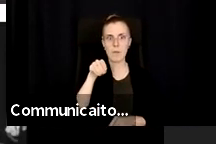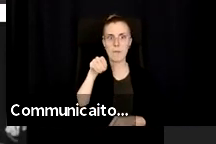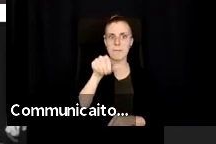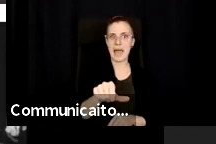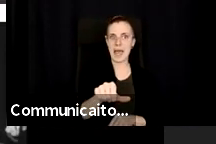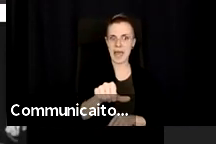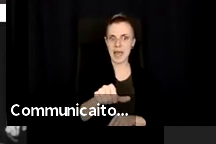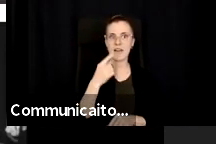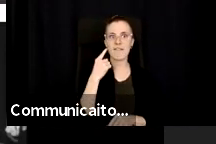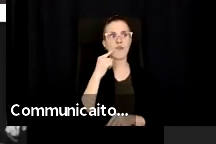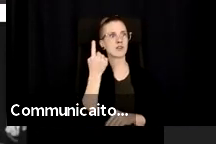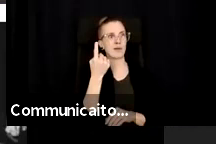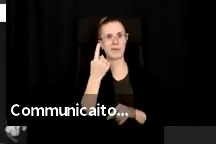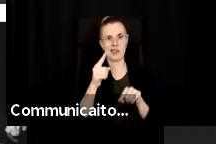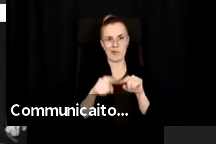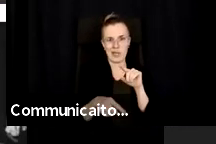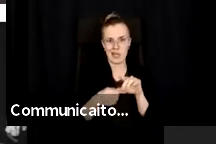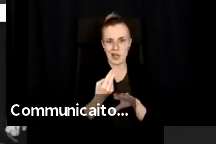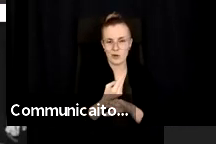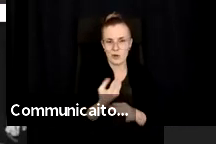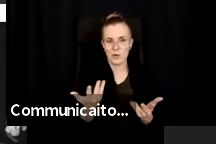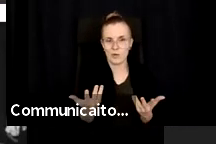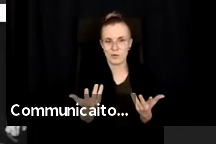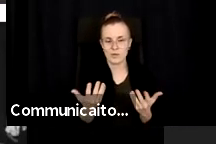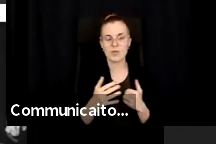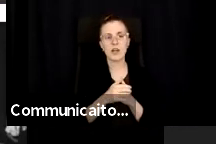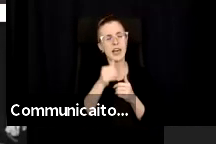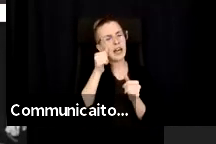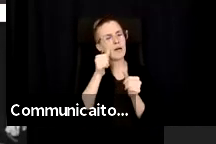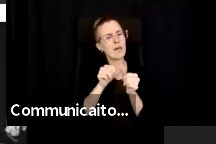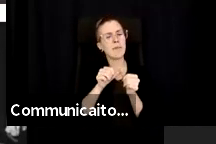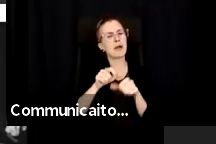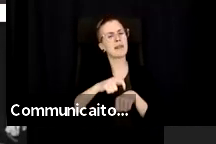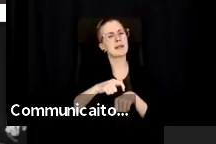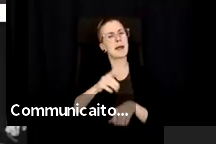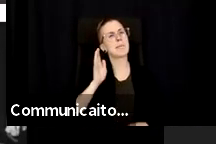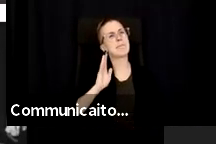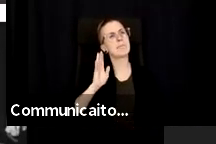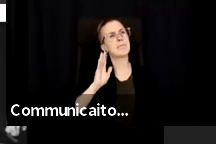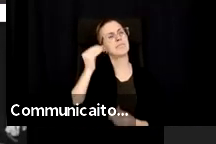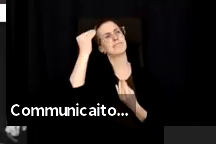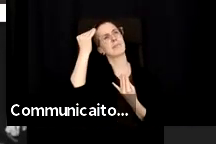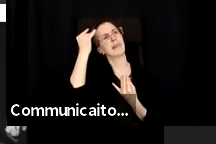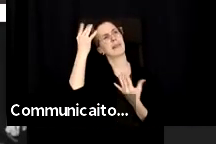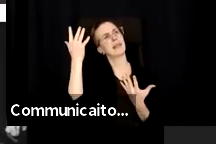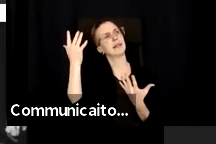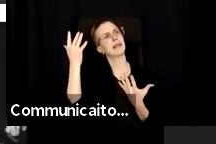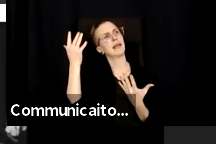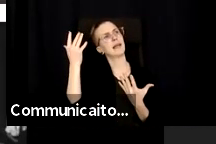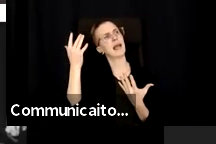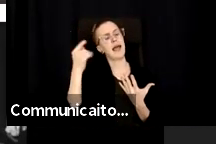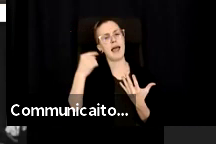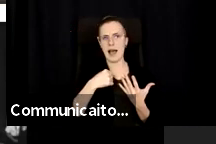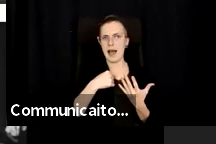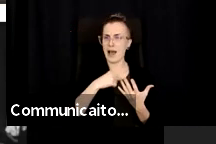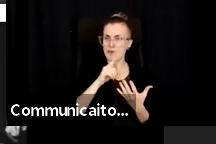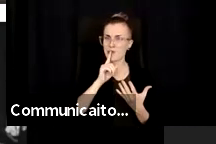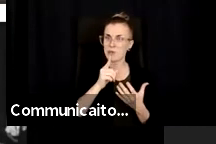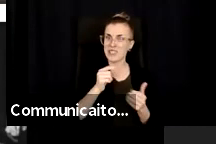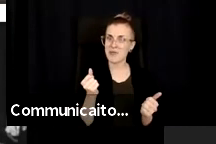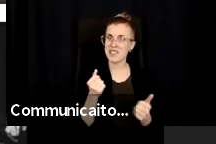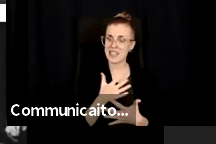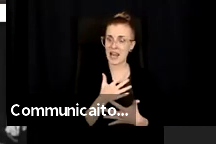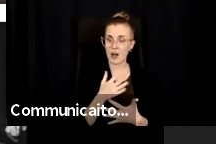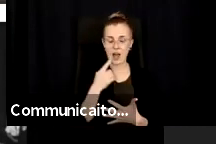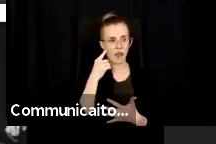for something we couldn't use. And I remember thinking at the time, I was scared. I kept thinking, oh my God,